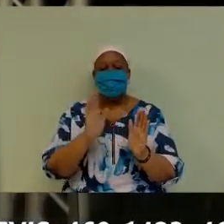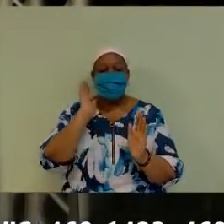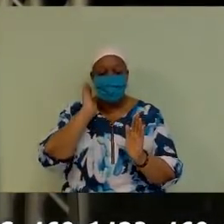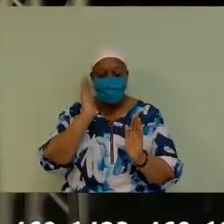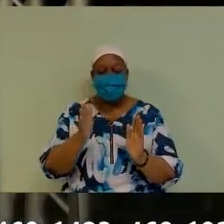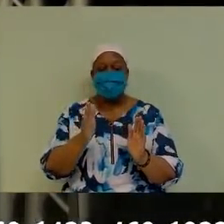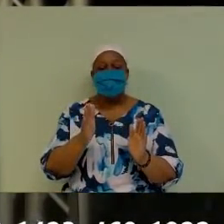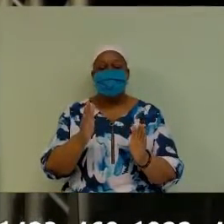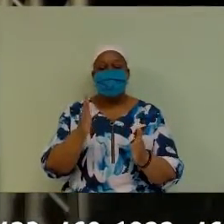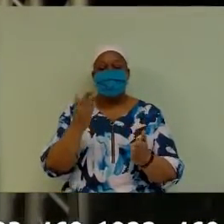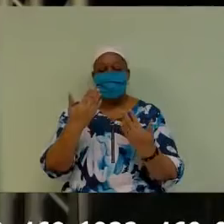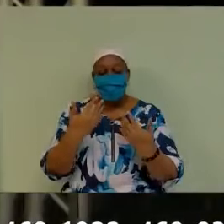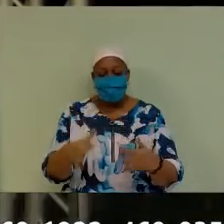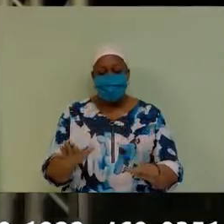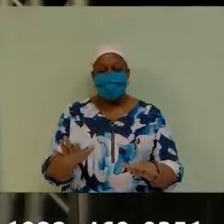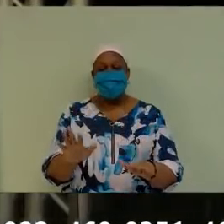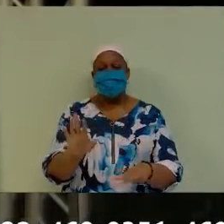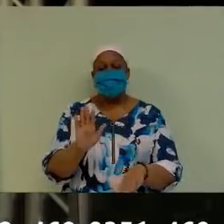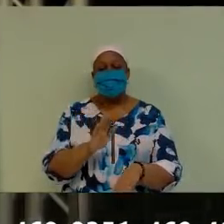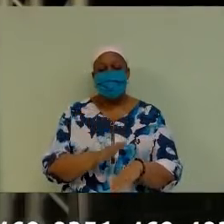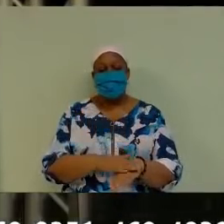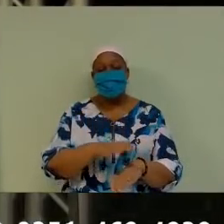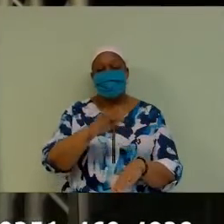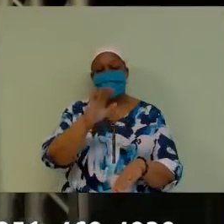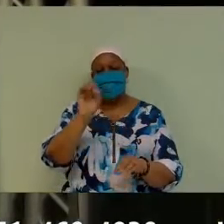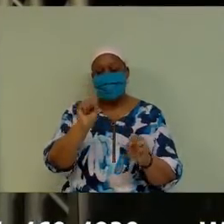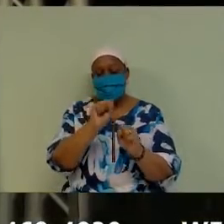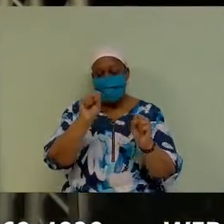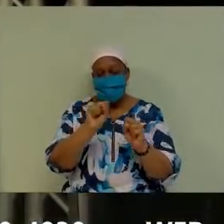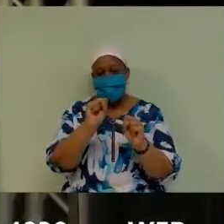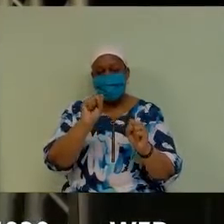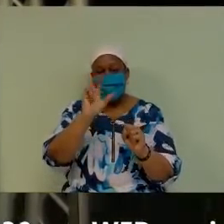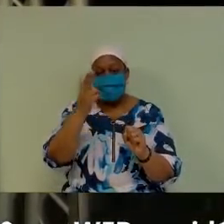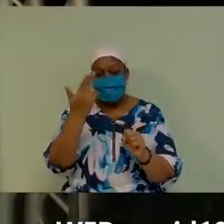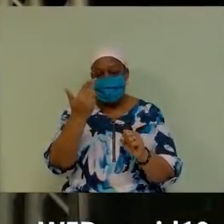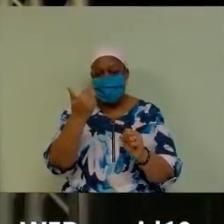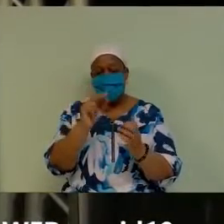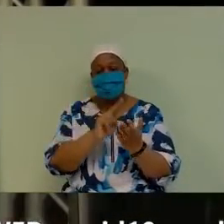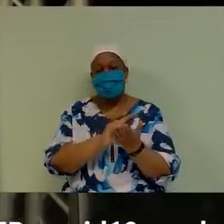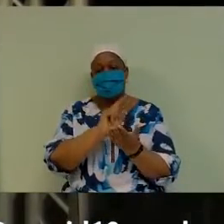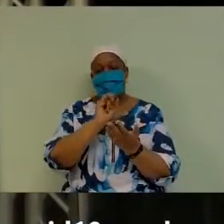June, when we expect that new regulations will be published.